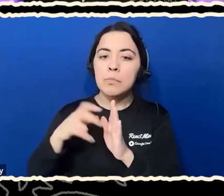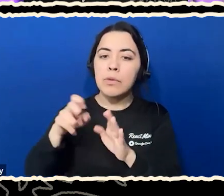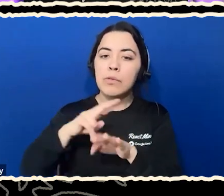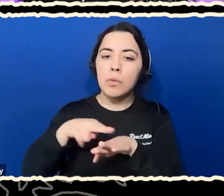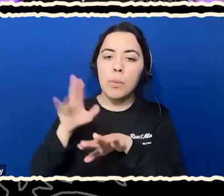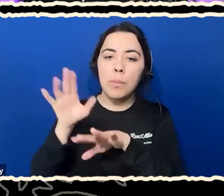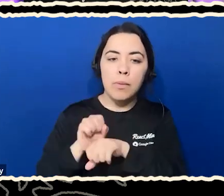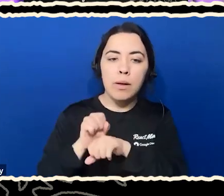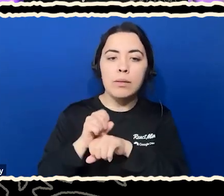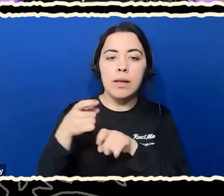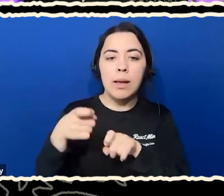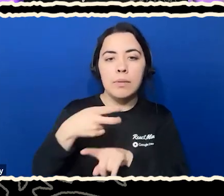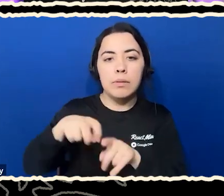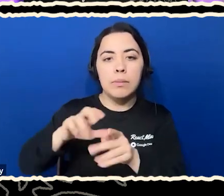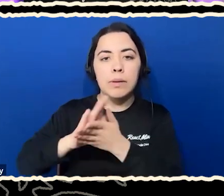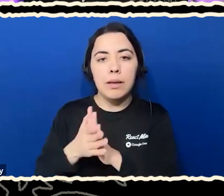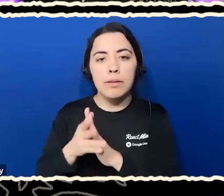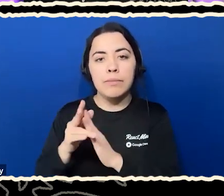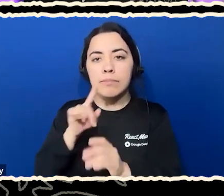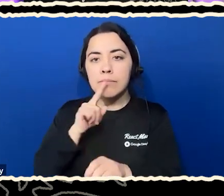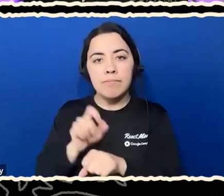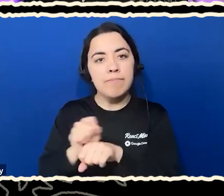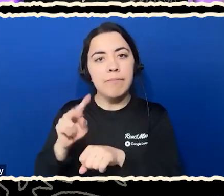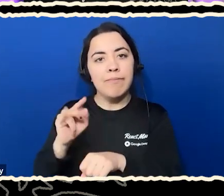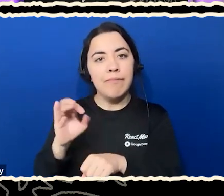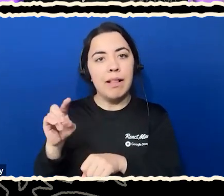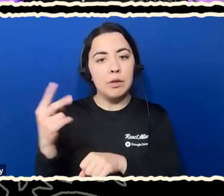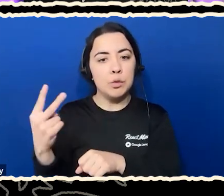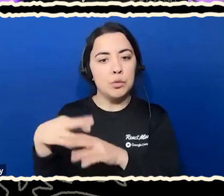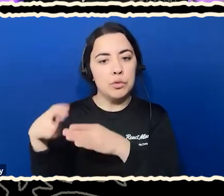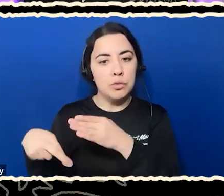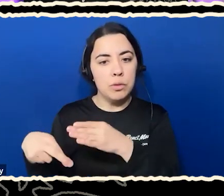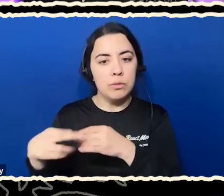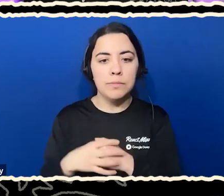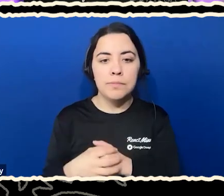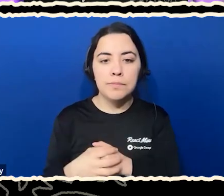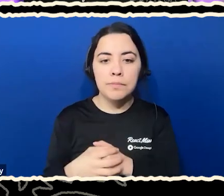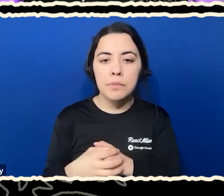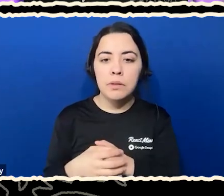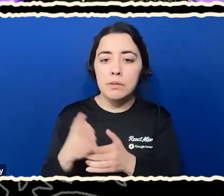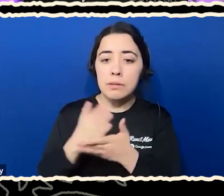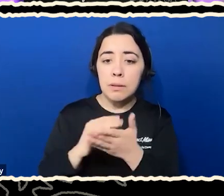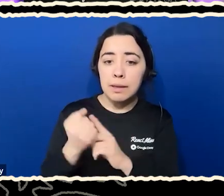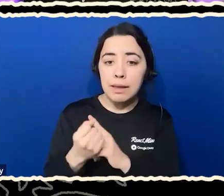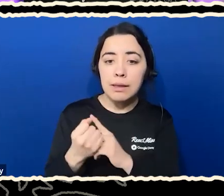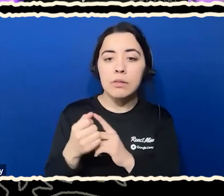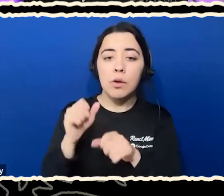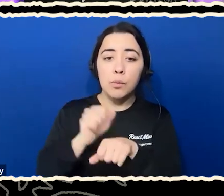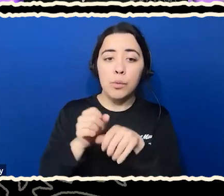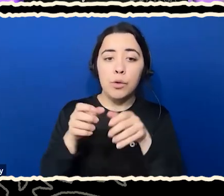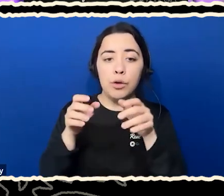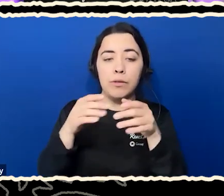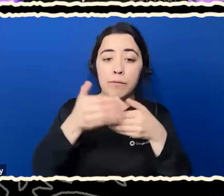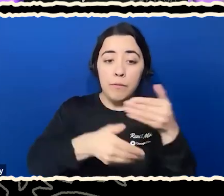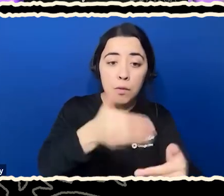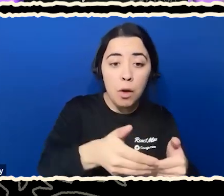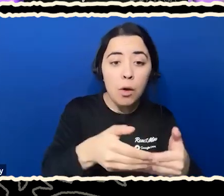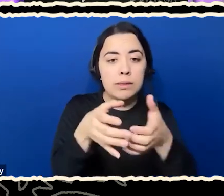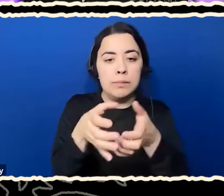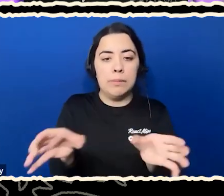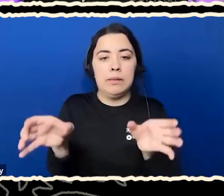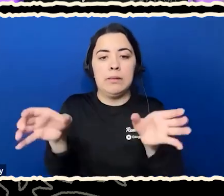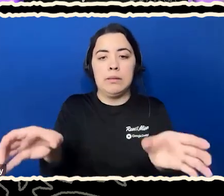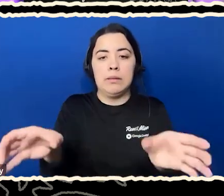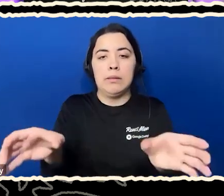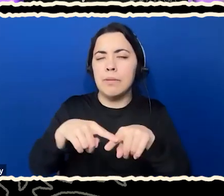these cases is that we had to split our workflow in two, depending on the file type. For TS files, everything stays server-side.